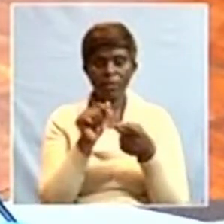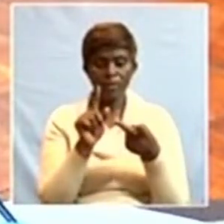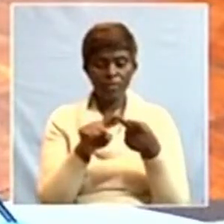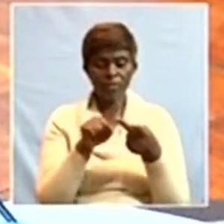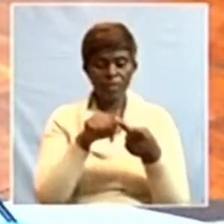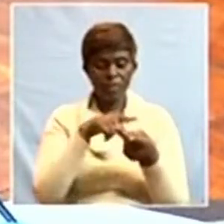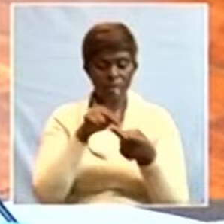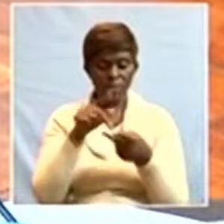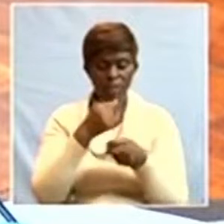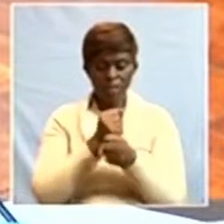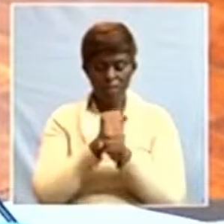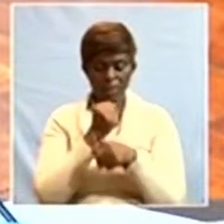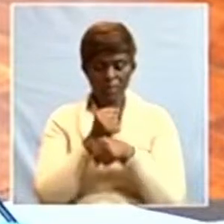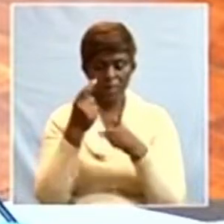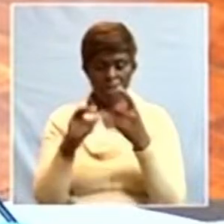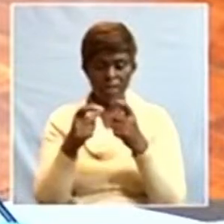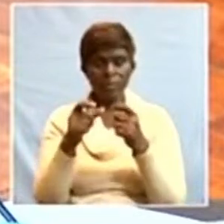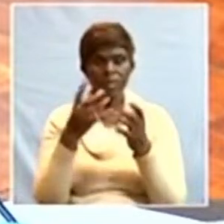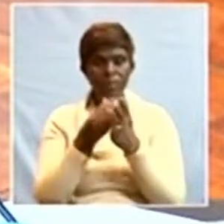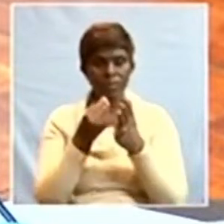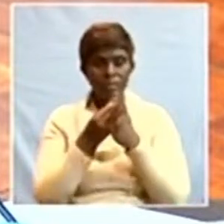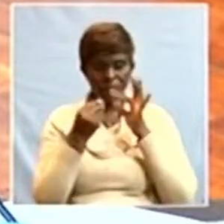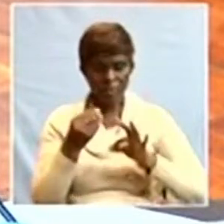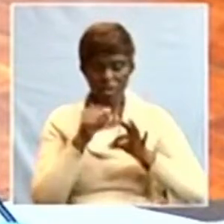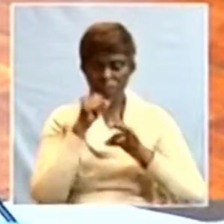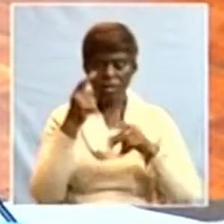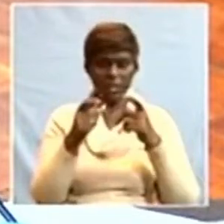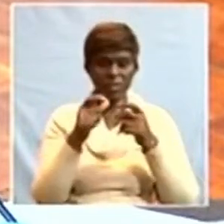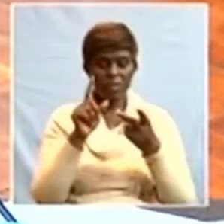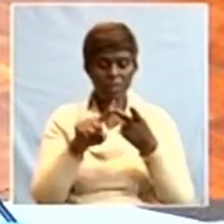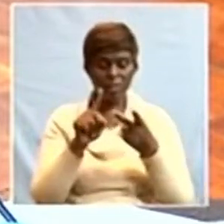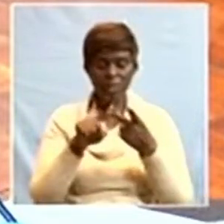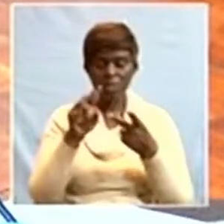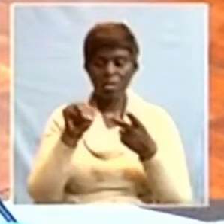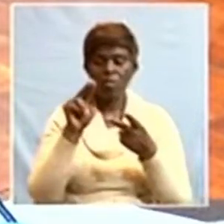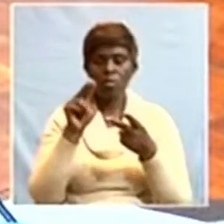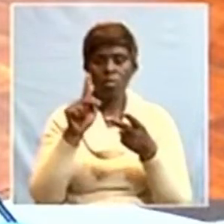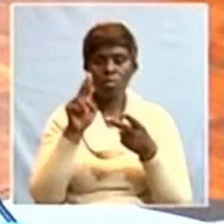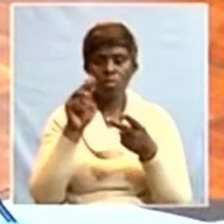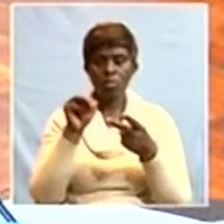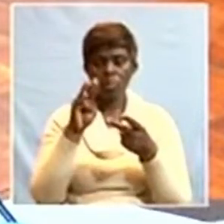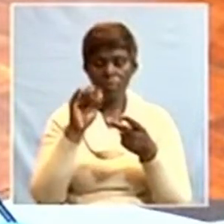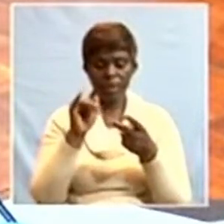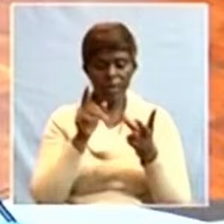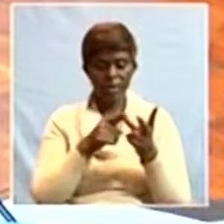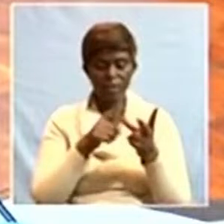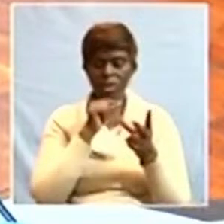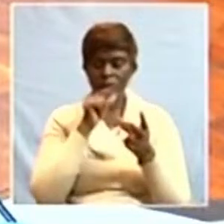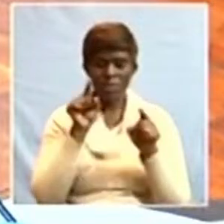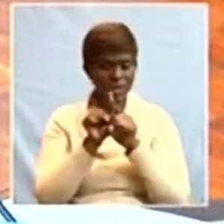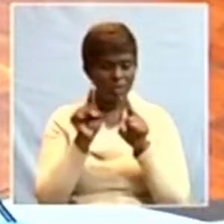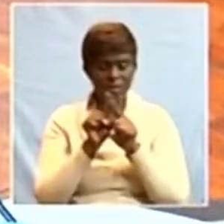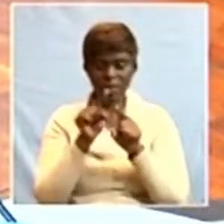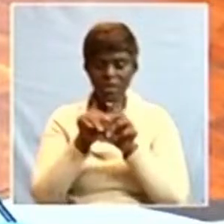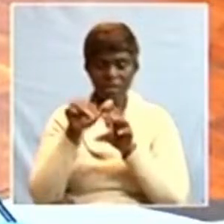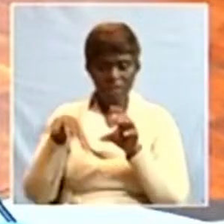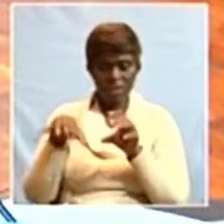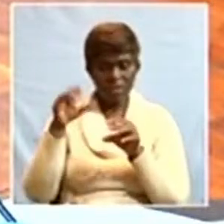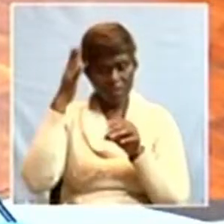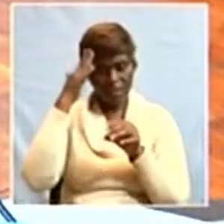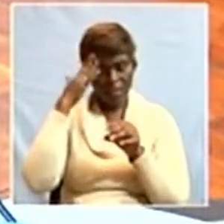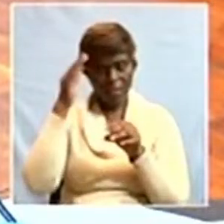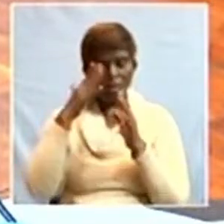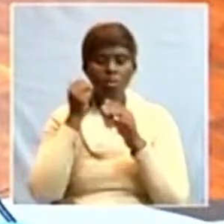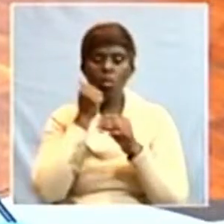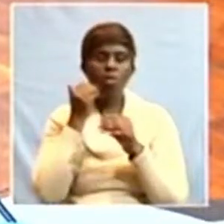Payments made at disability rate to beneficiaries not disabled, Honorable Mkumbi. Inconsistency in child-headed